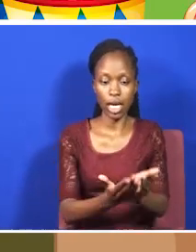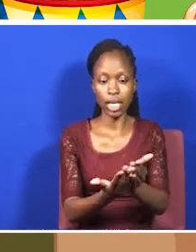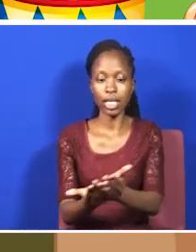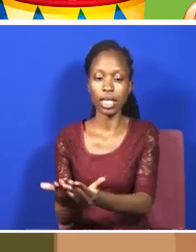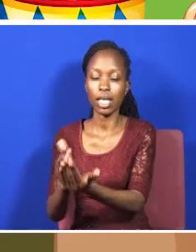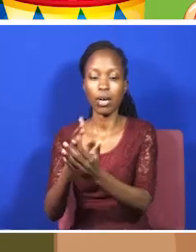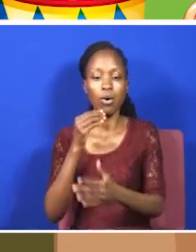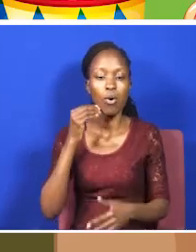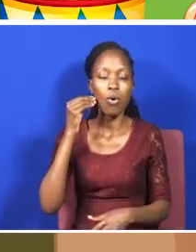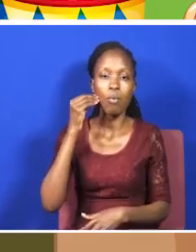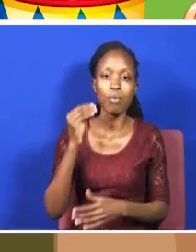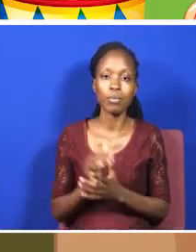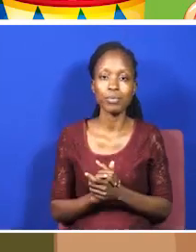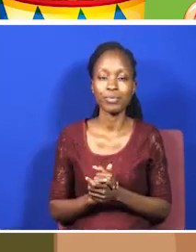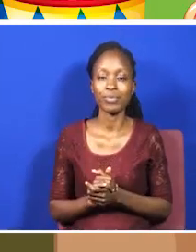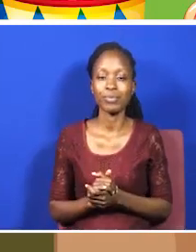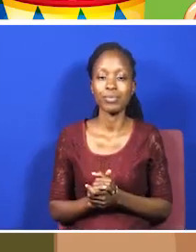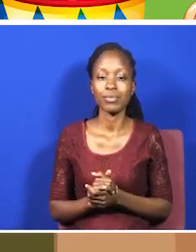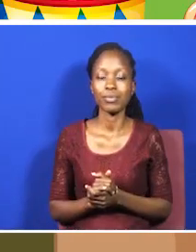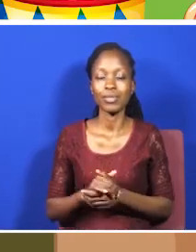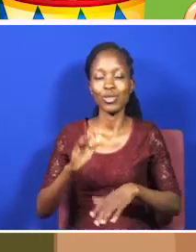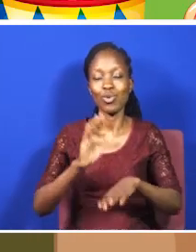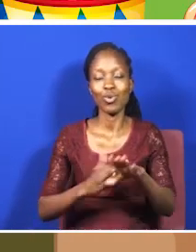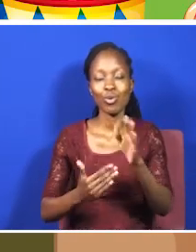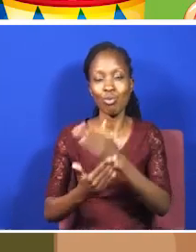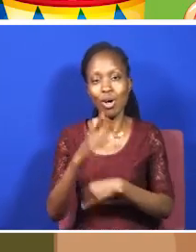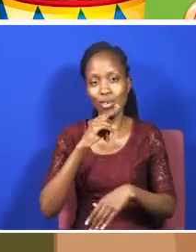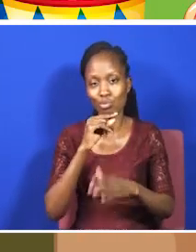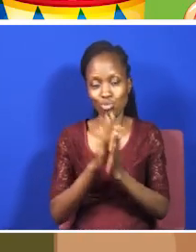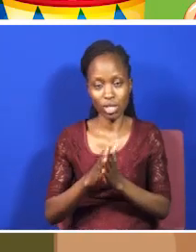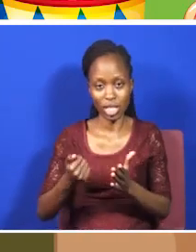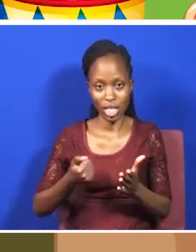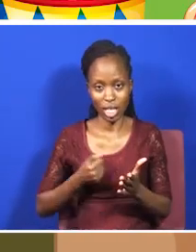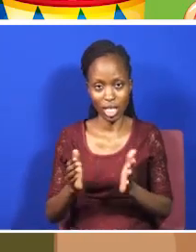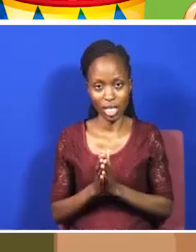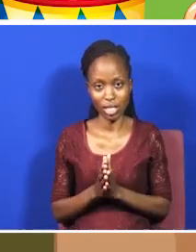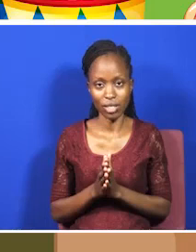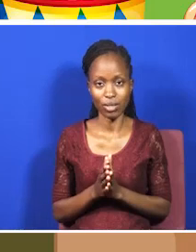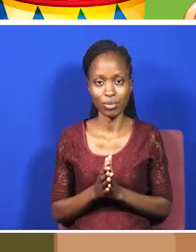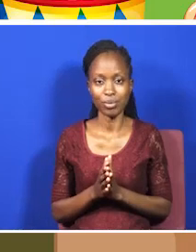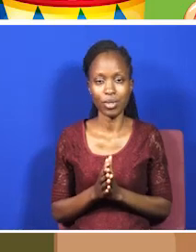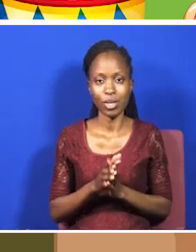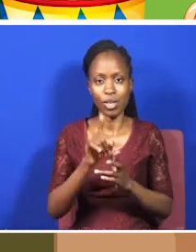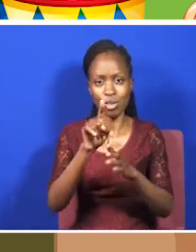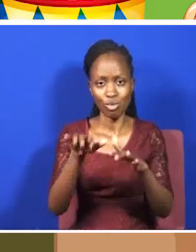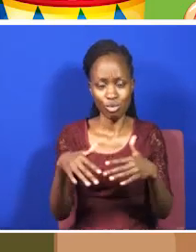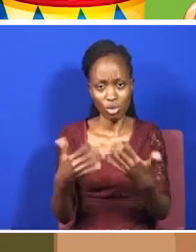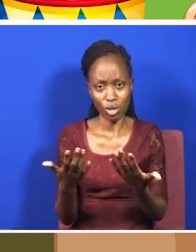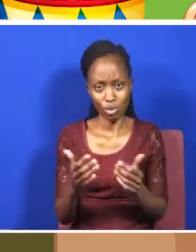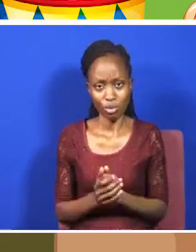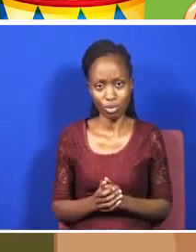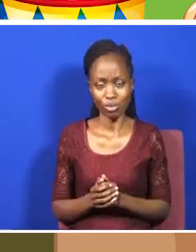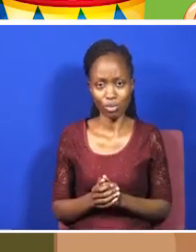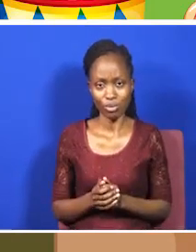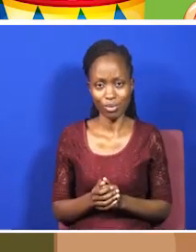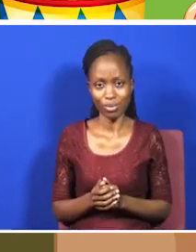the storm as we go sailing home. Good morning, boys and